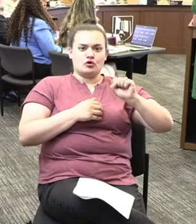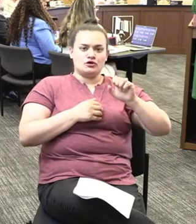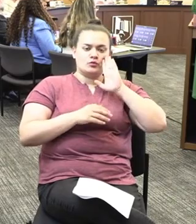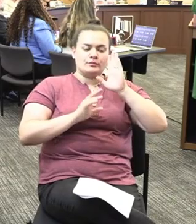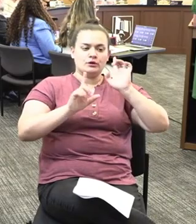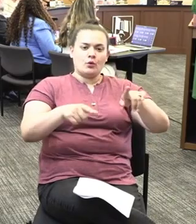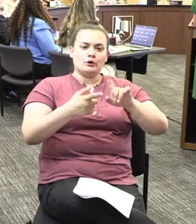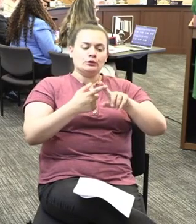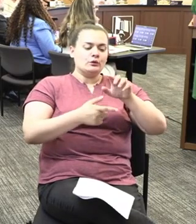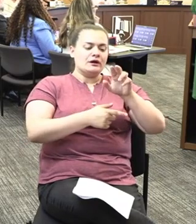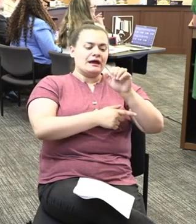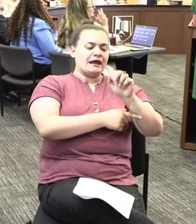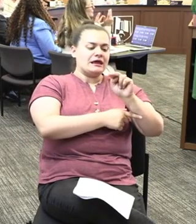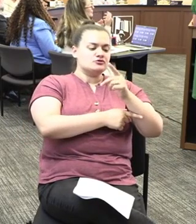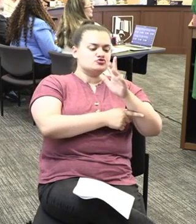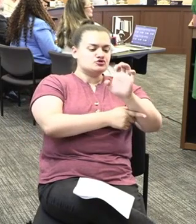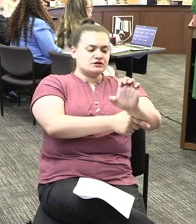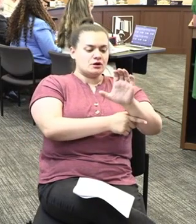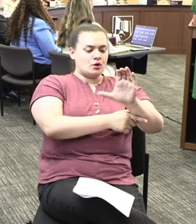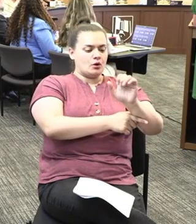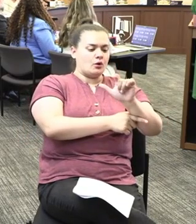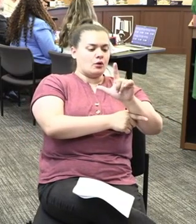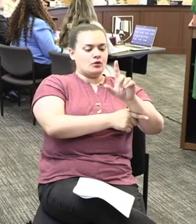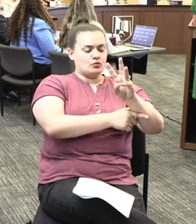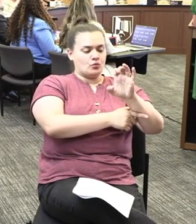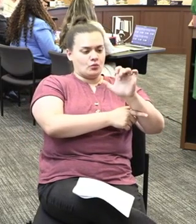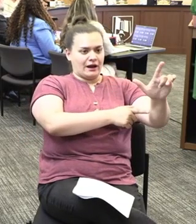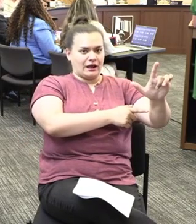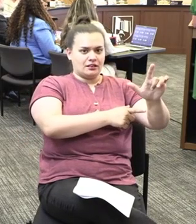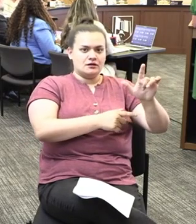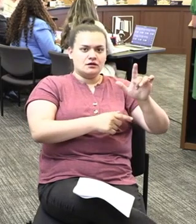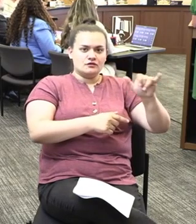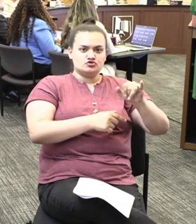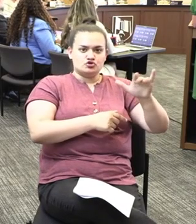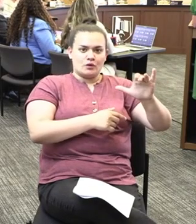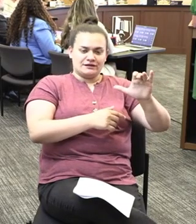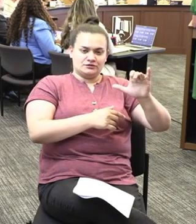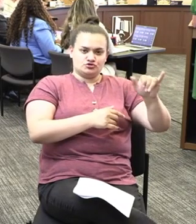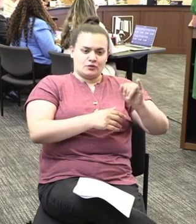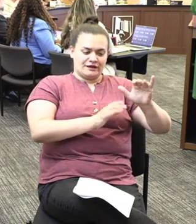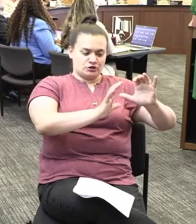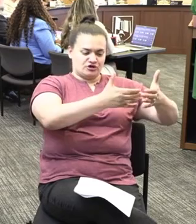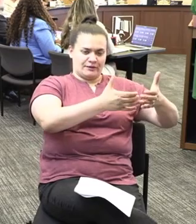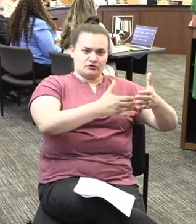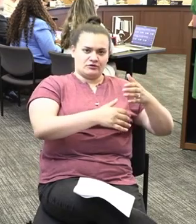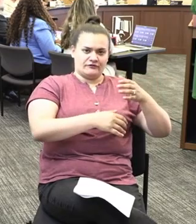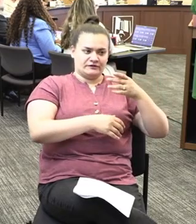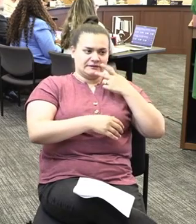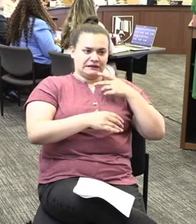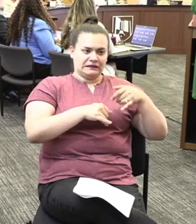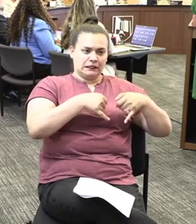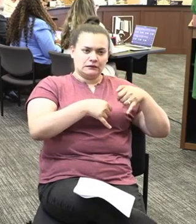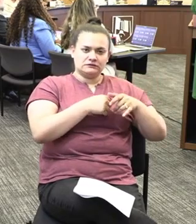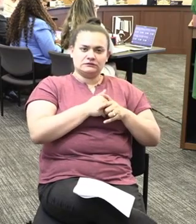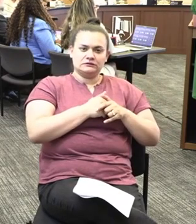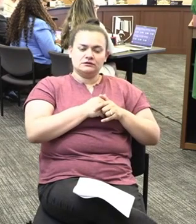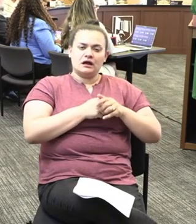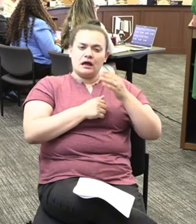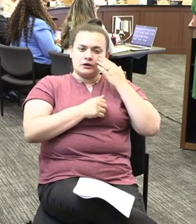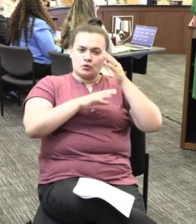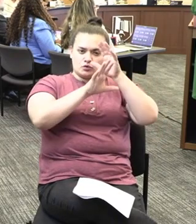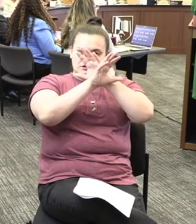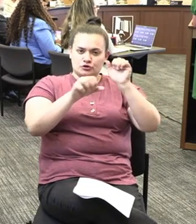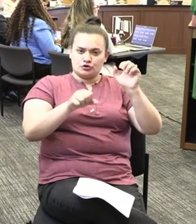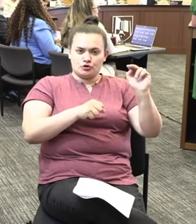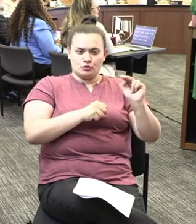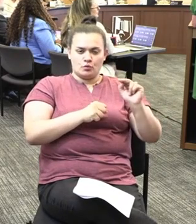is the president of Pink Heels Joliet chapter. So very excited about that. I know Dr. Nemuo made a